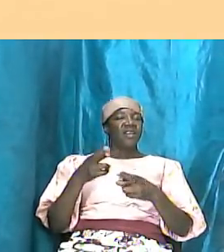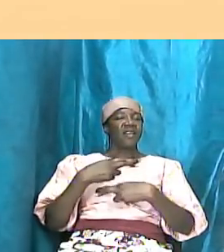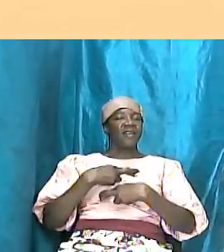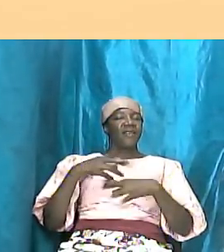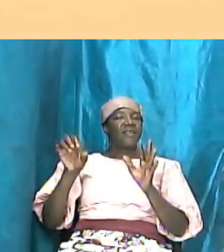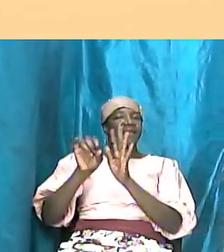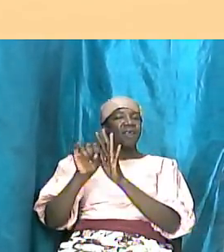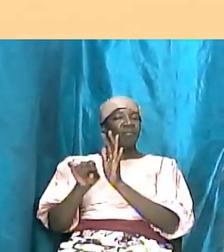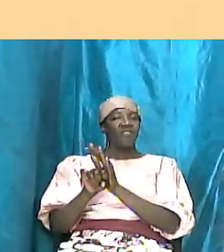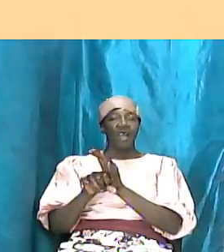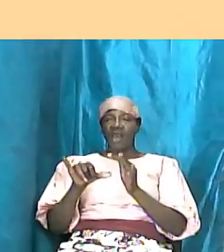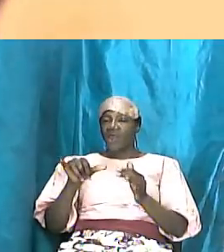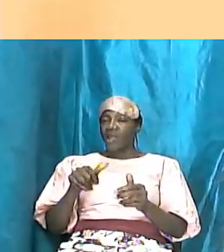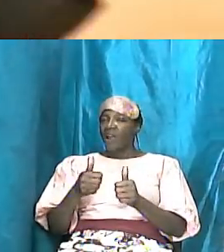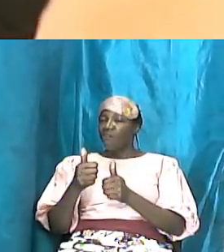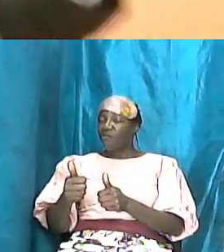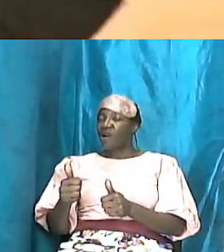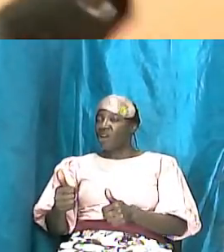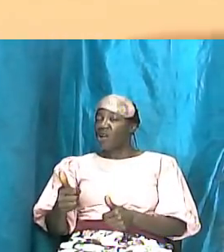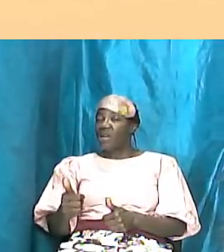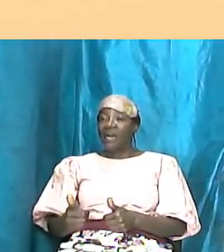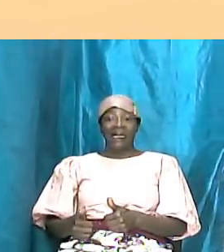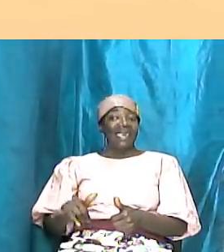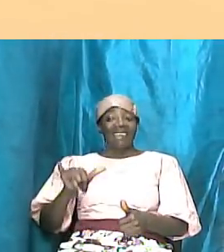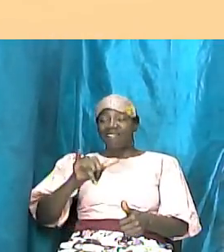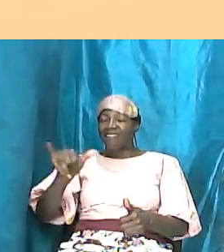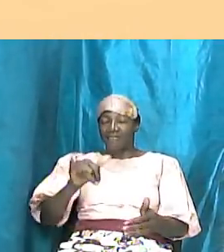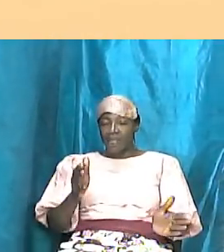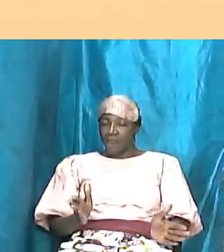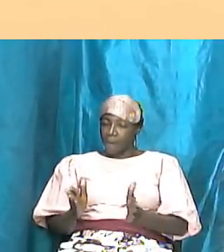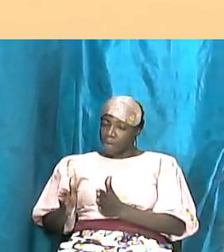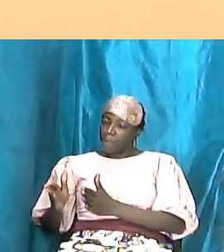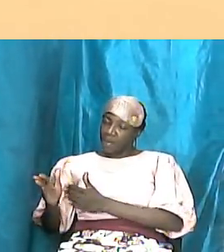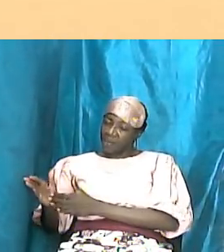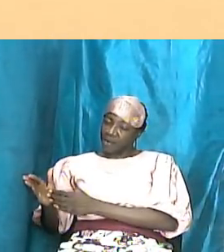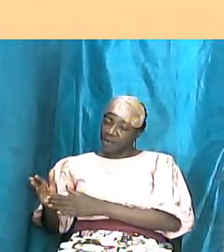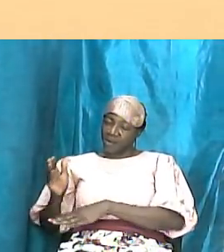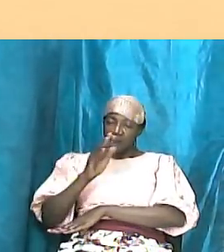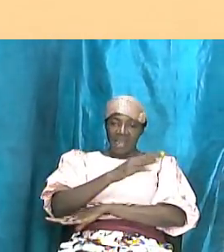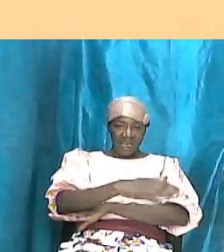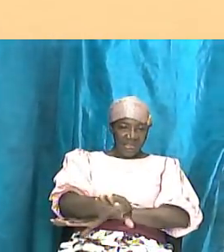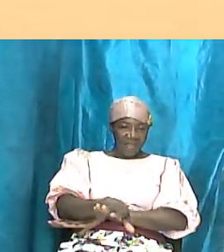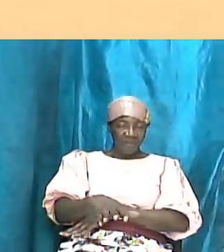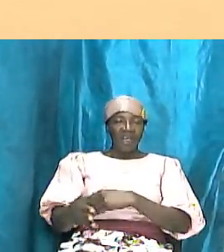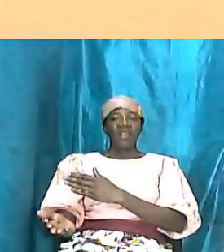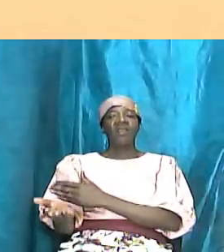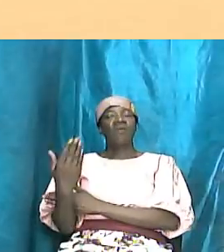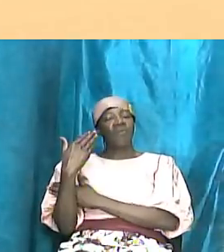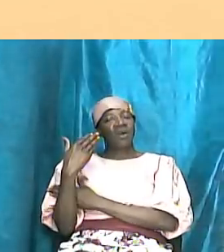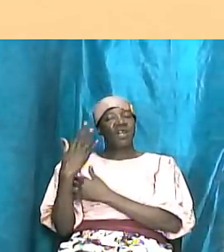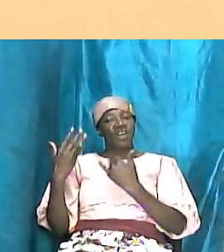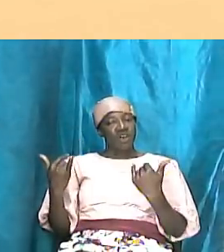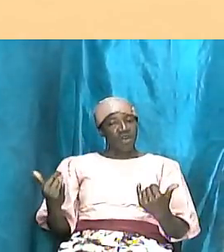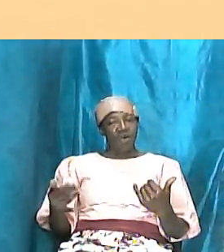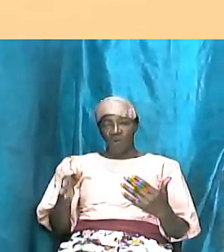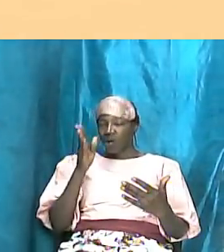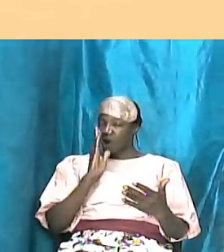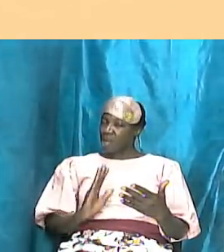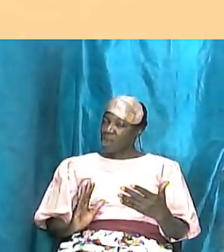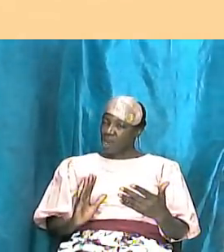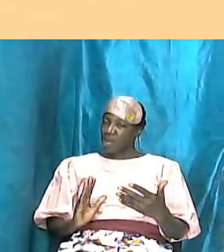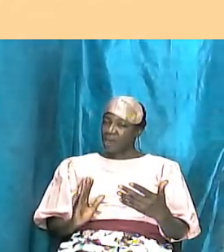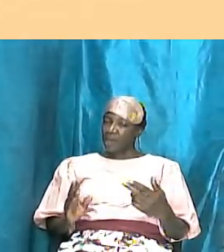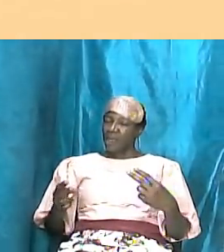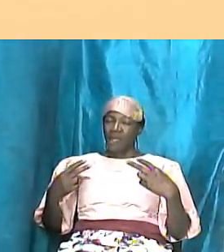the same pattern that was there in Genesis. Evening, then morning. And so God had the evening